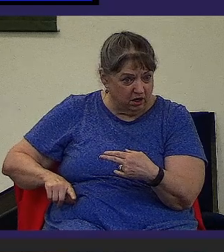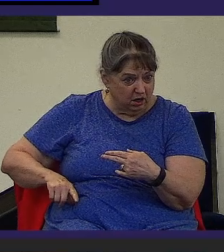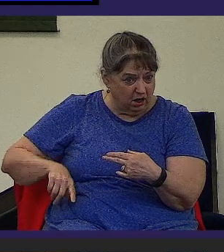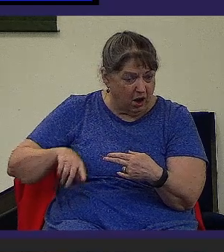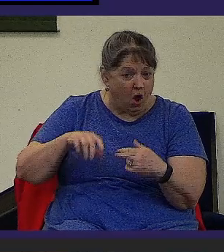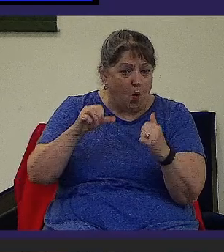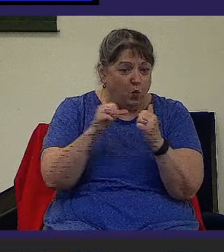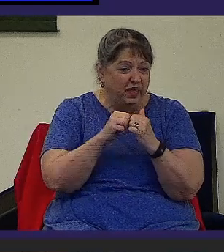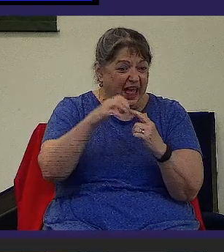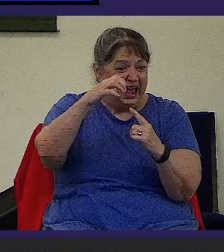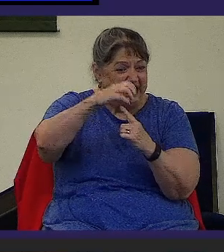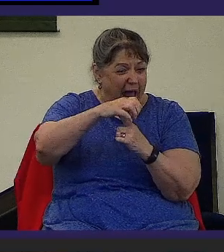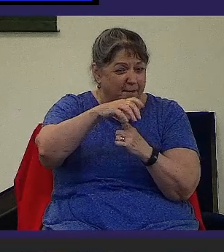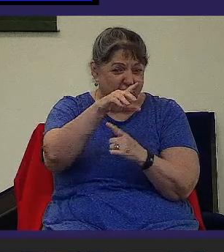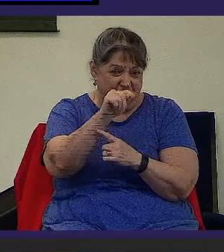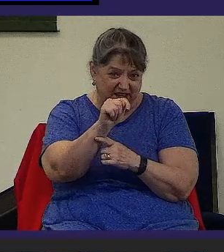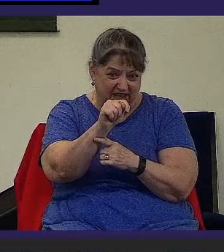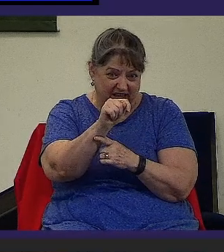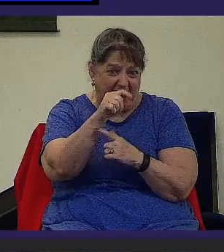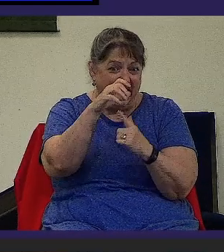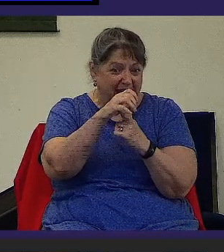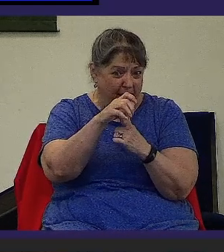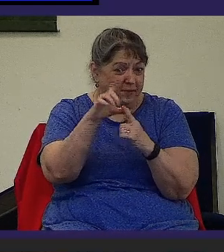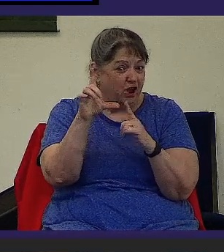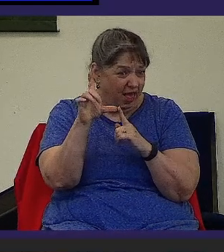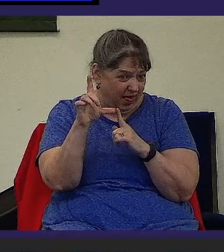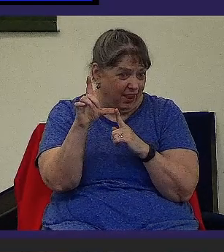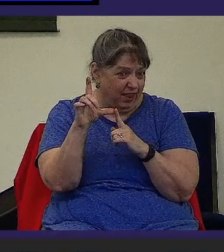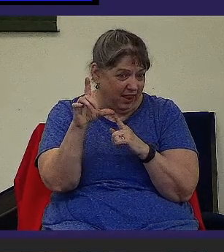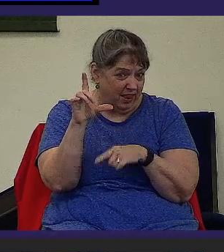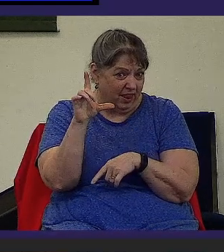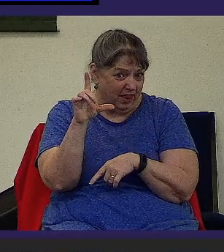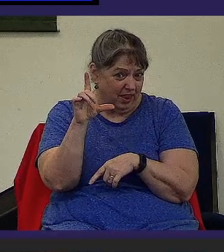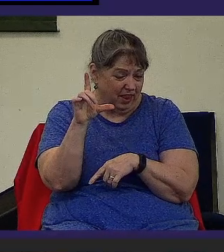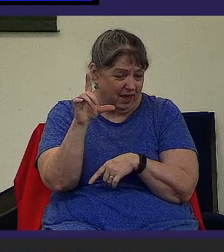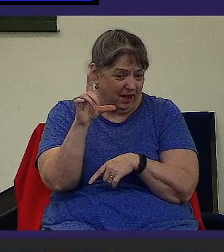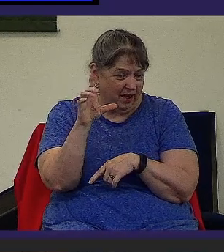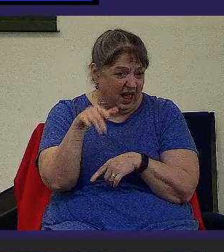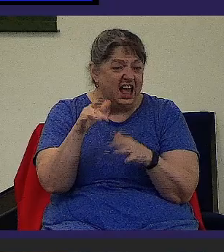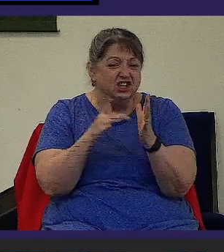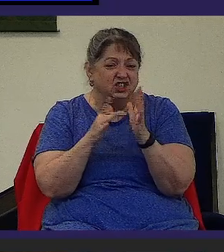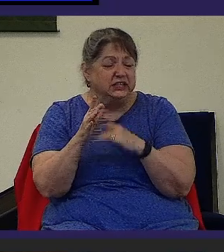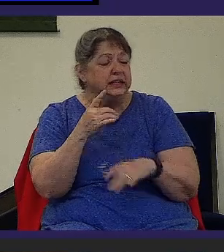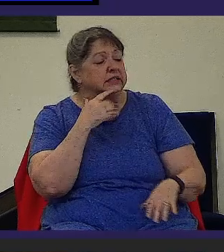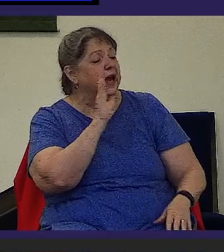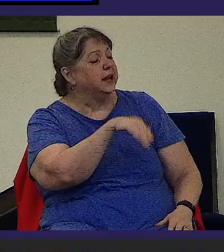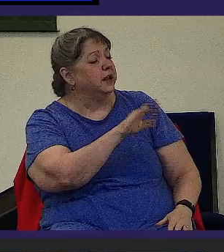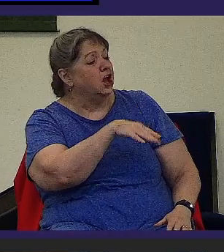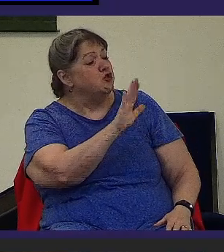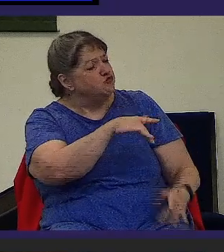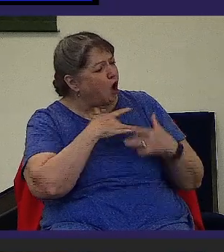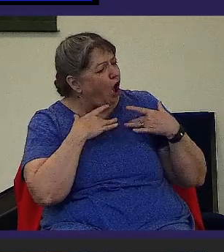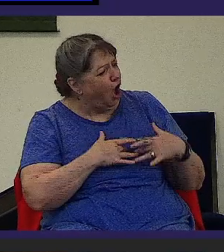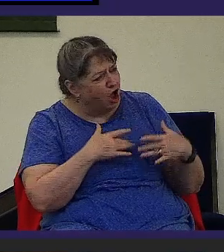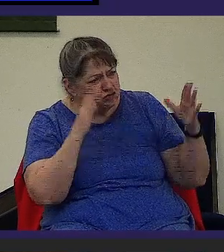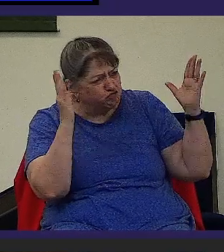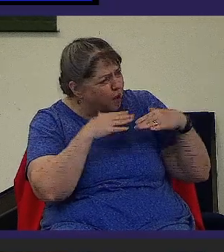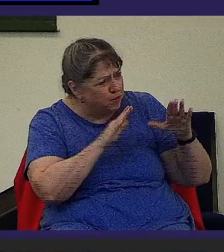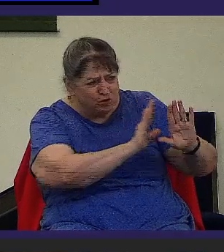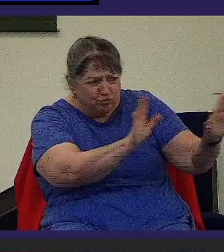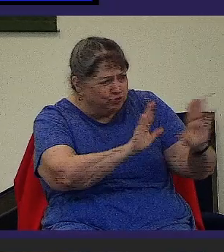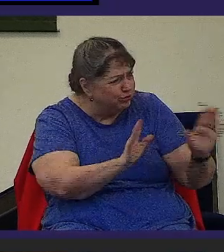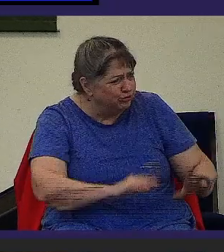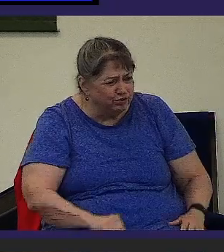disturbing news and then he says do not let your hearts be troubled do not let your hearts be troubled do not be afraid so he's